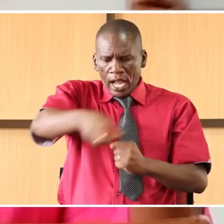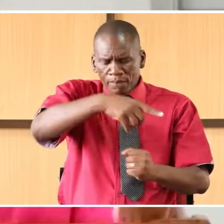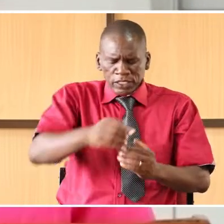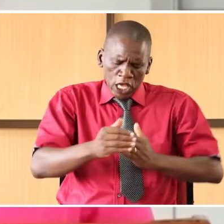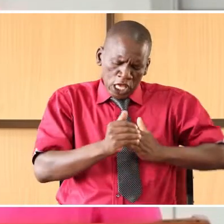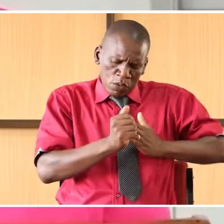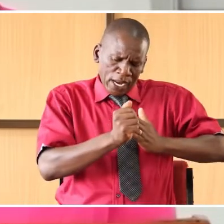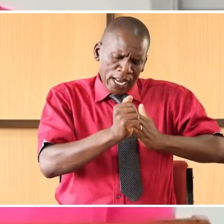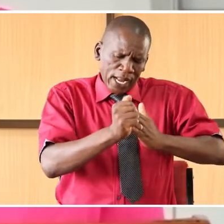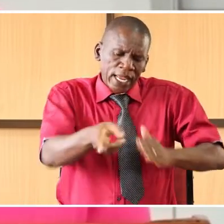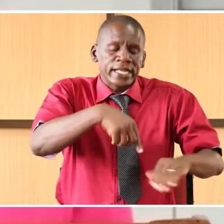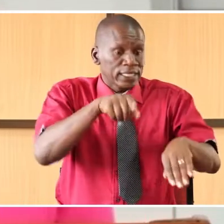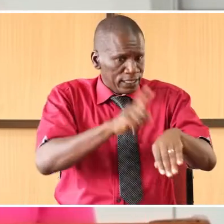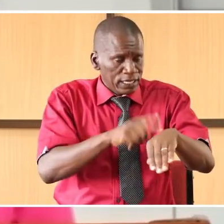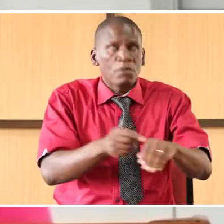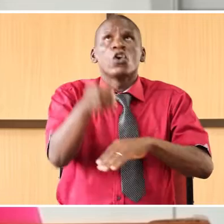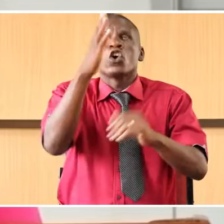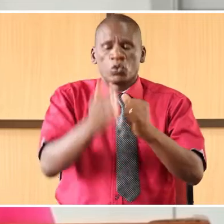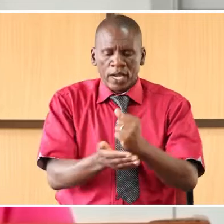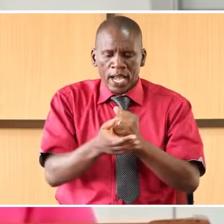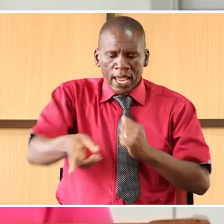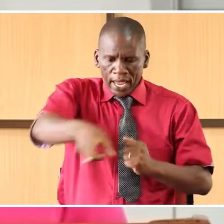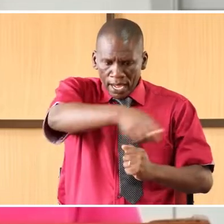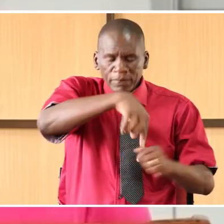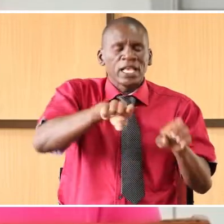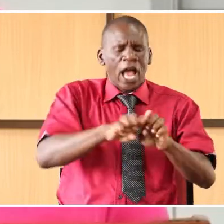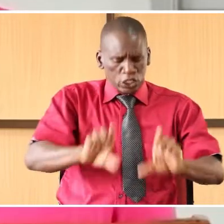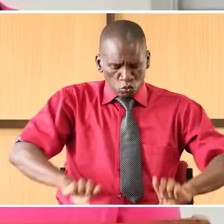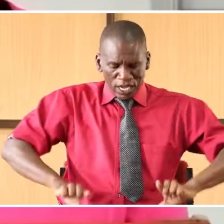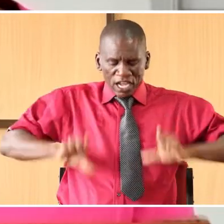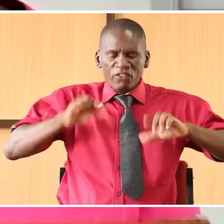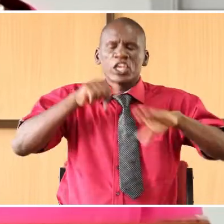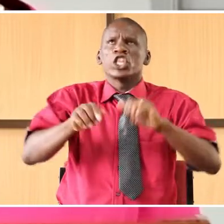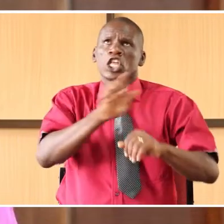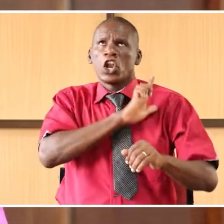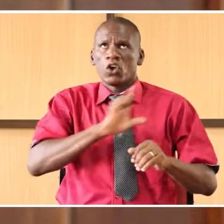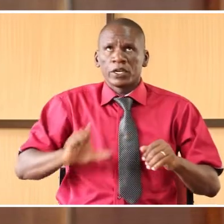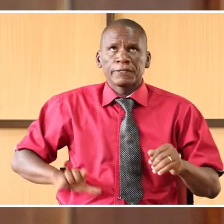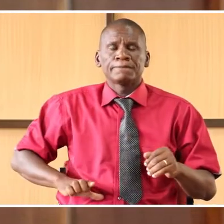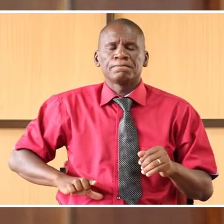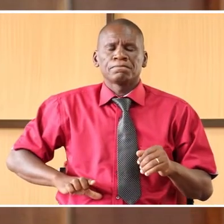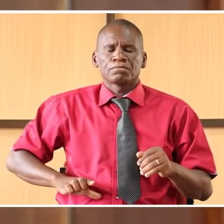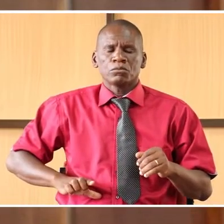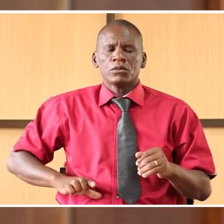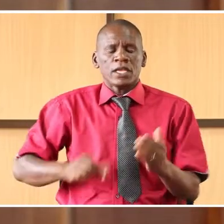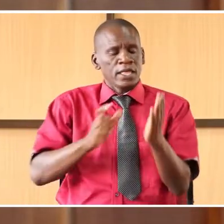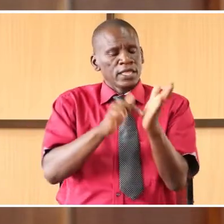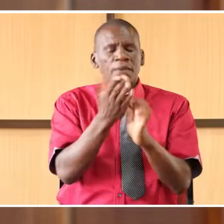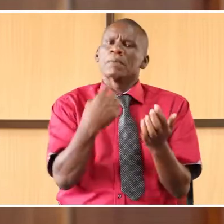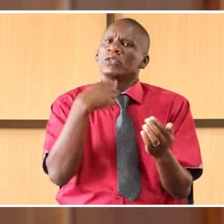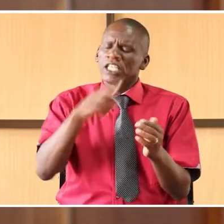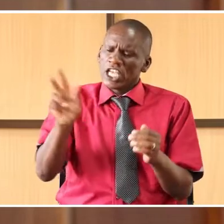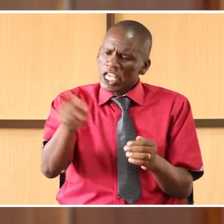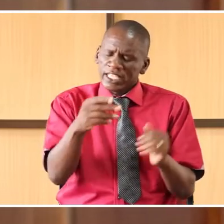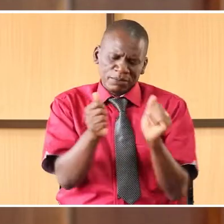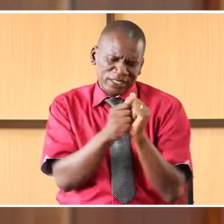hold us in these times. He will help us. And as we dwell in his presence, the Bible says in